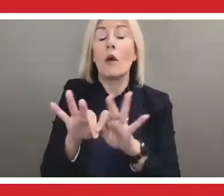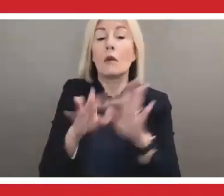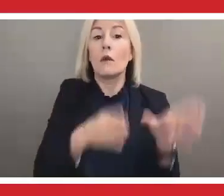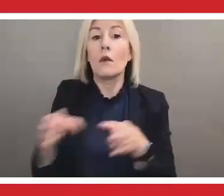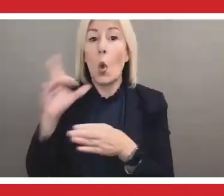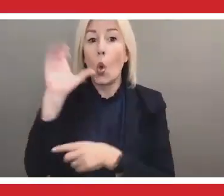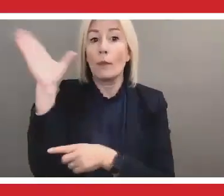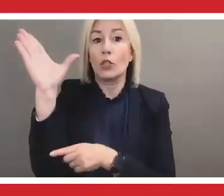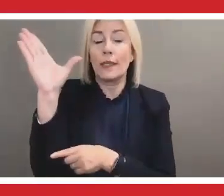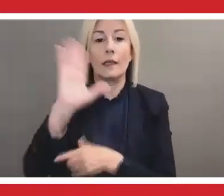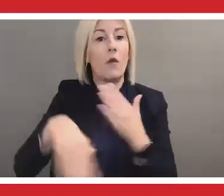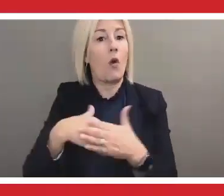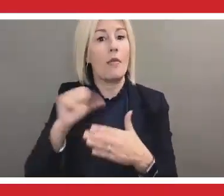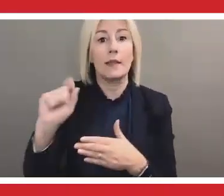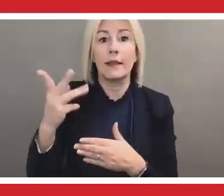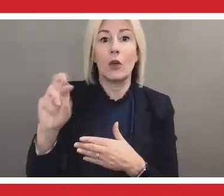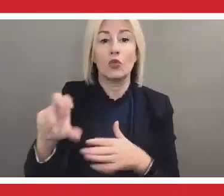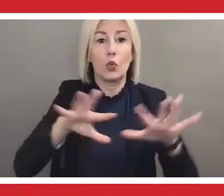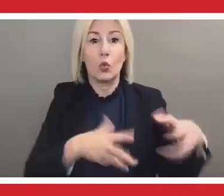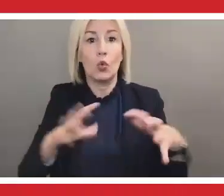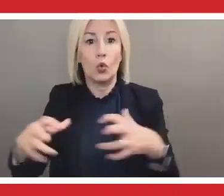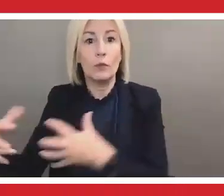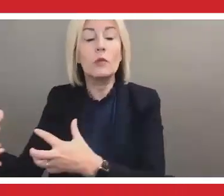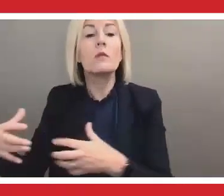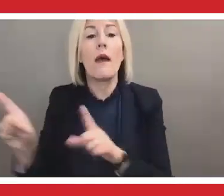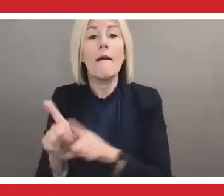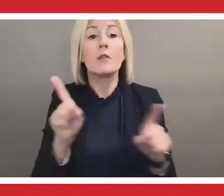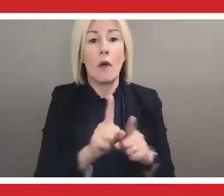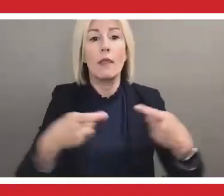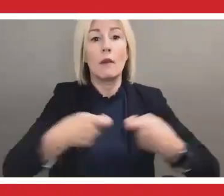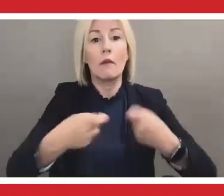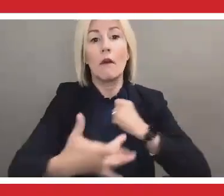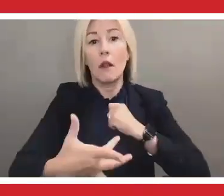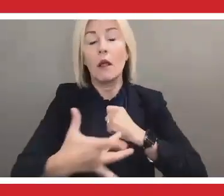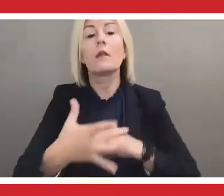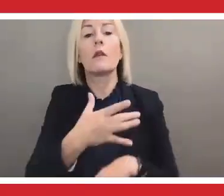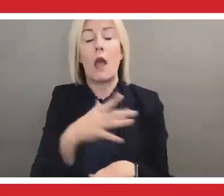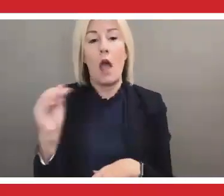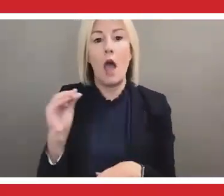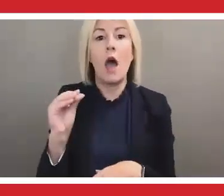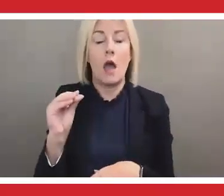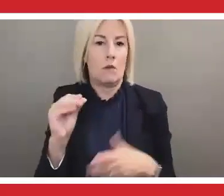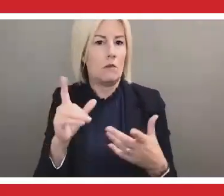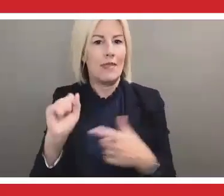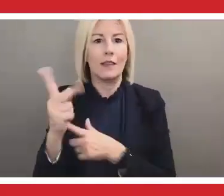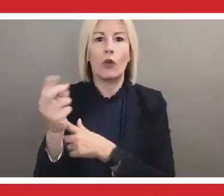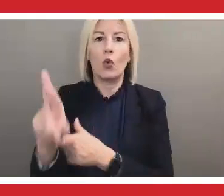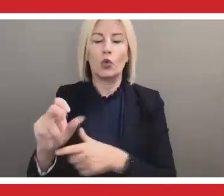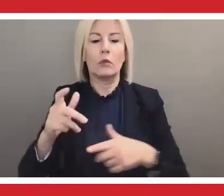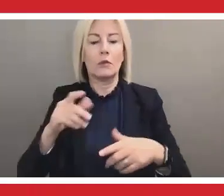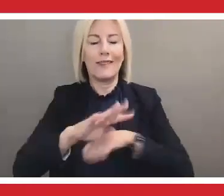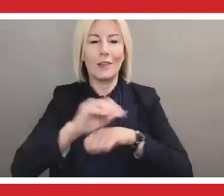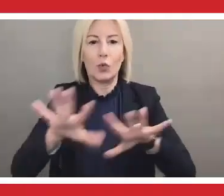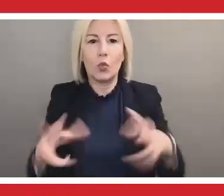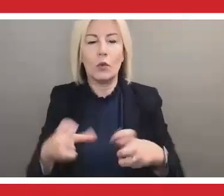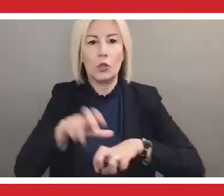all stakeholders groups, as well as the technology envoy, multi-stakeholder advisory group chair, and